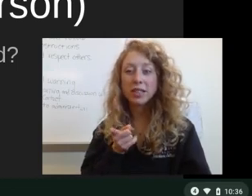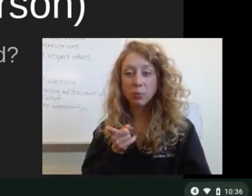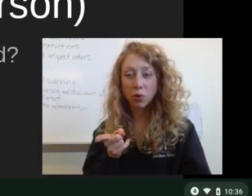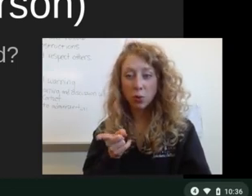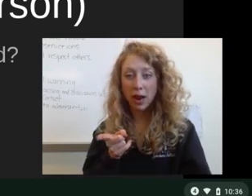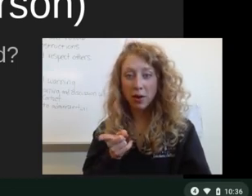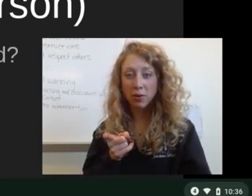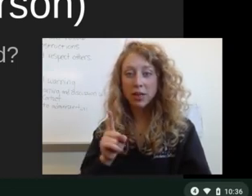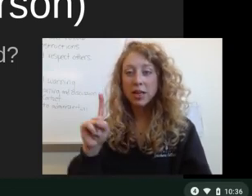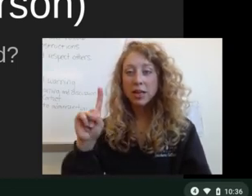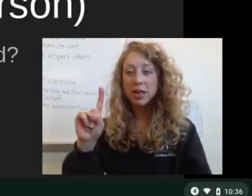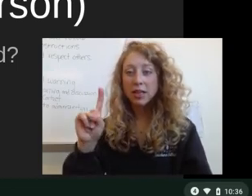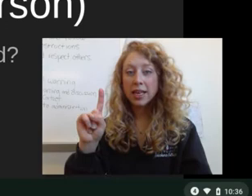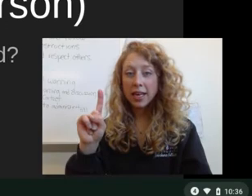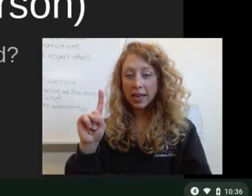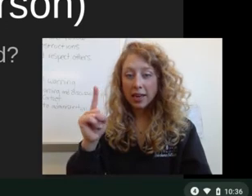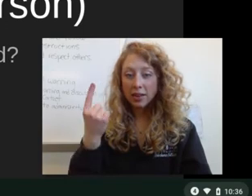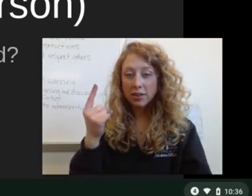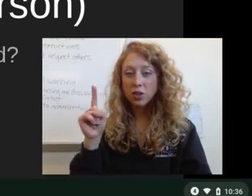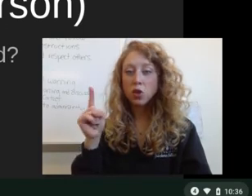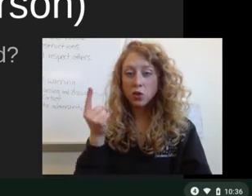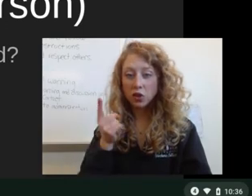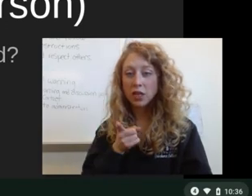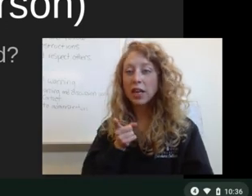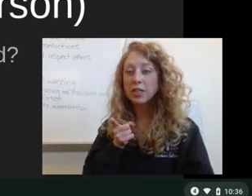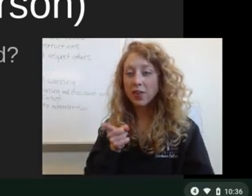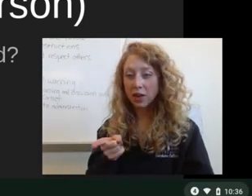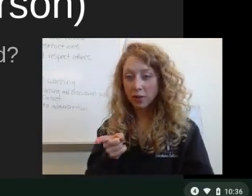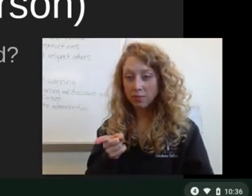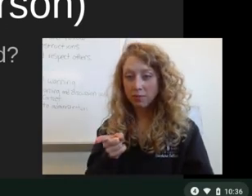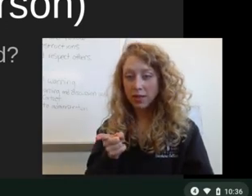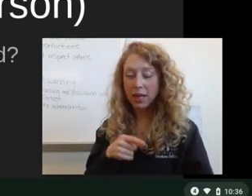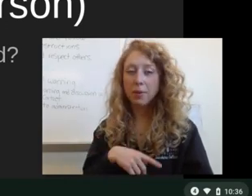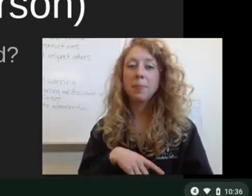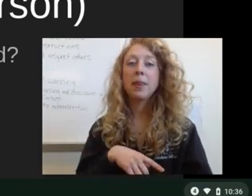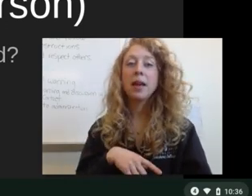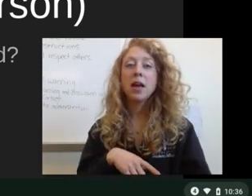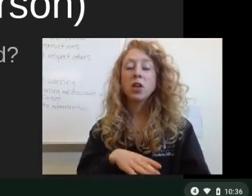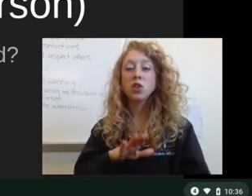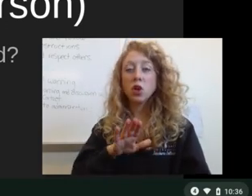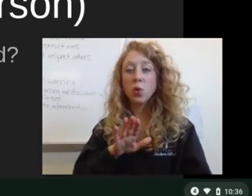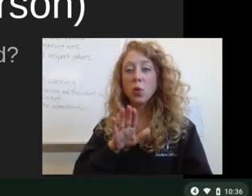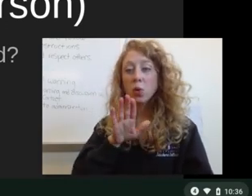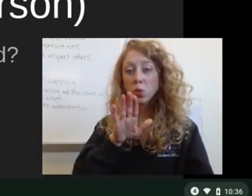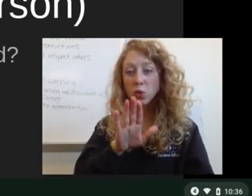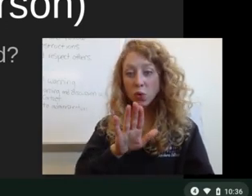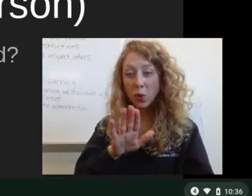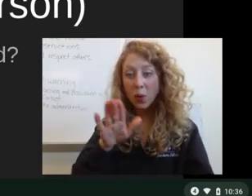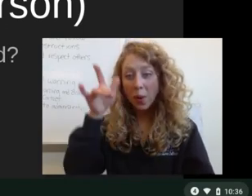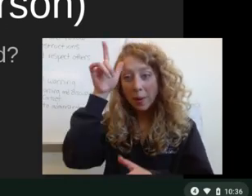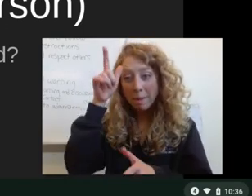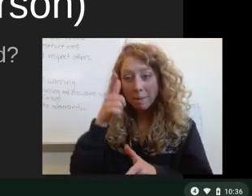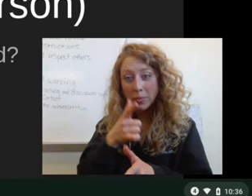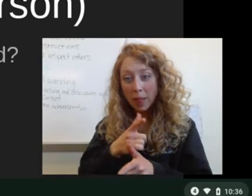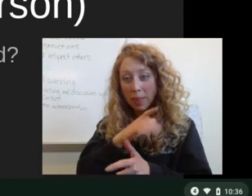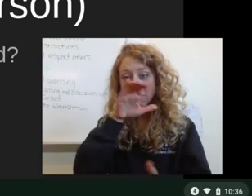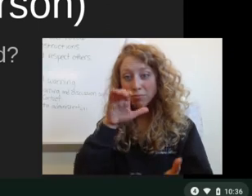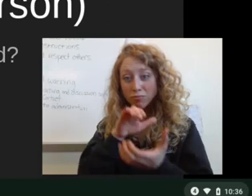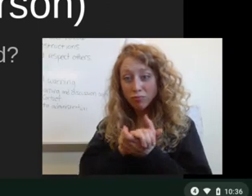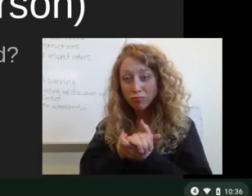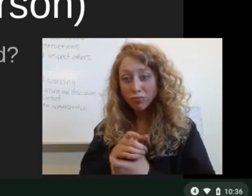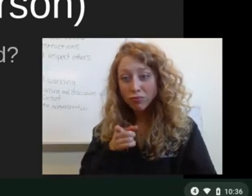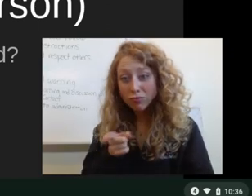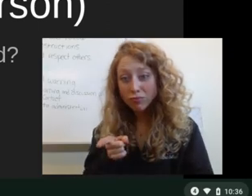you that's a pronoun. He, you use your index finger. He. So